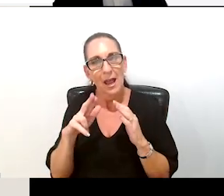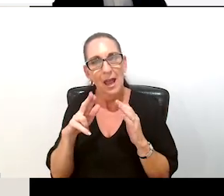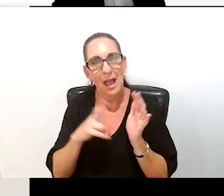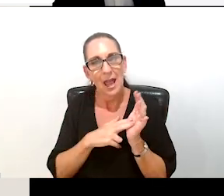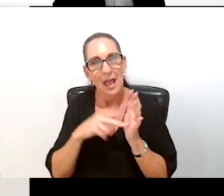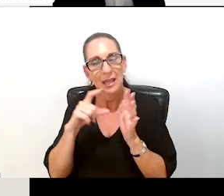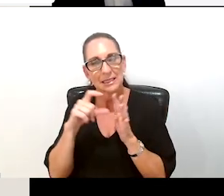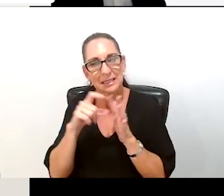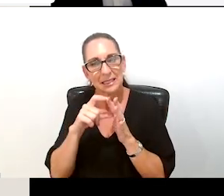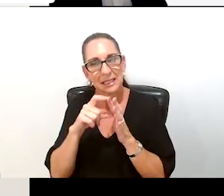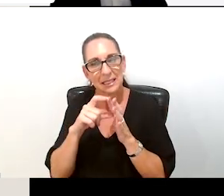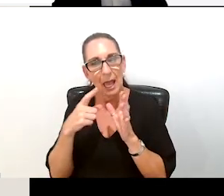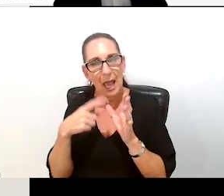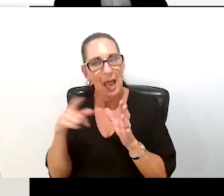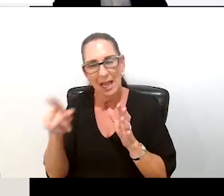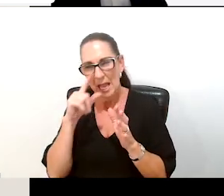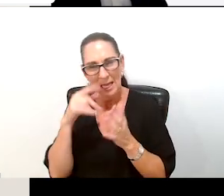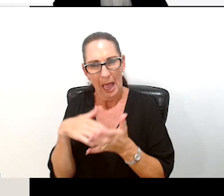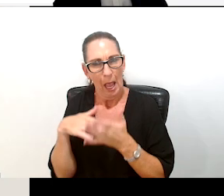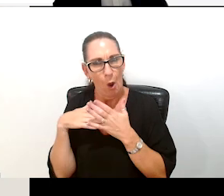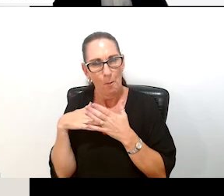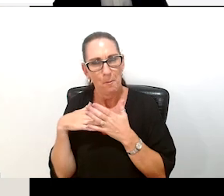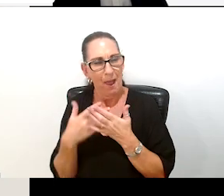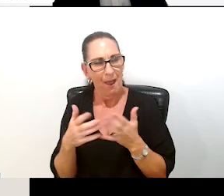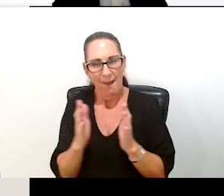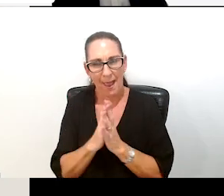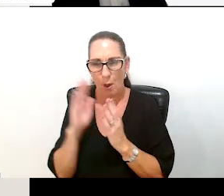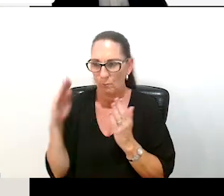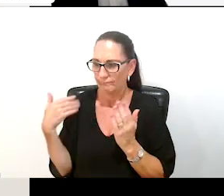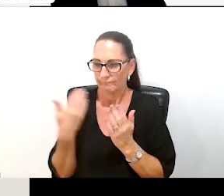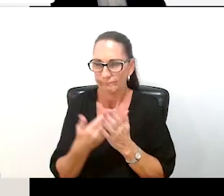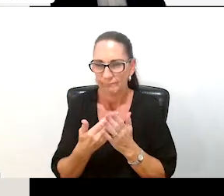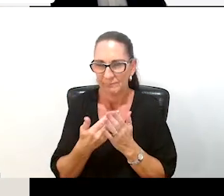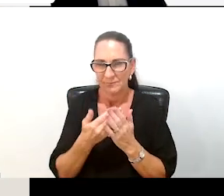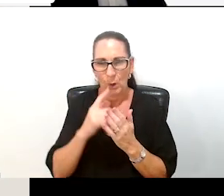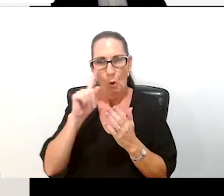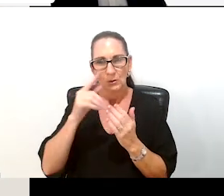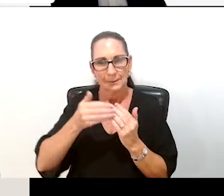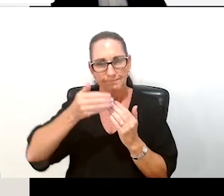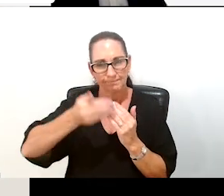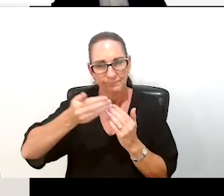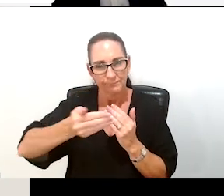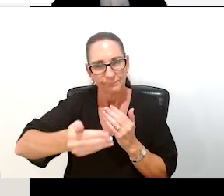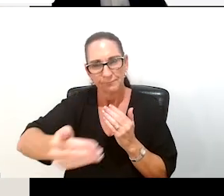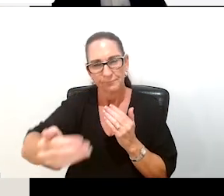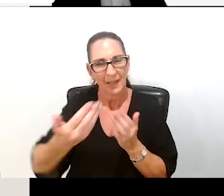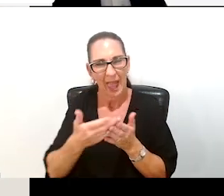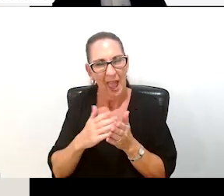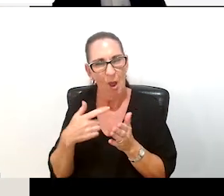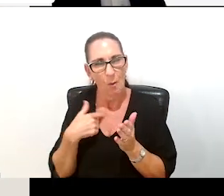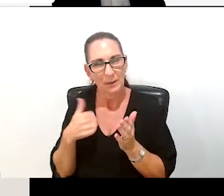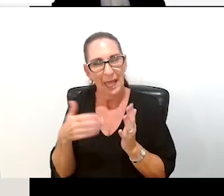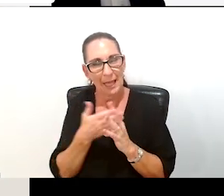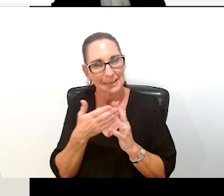Disability Data Asset will help us and how we got here to this point of having it, what's next and how we can access it. So it's a really